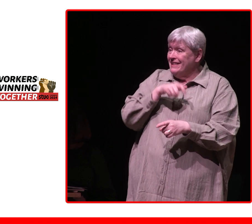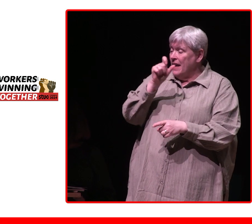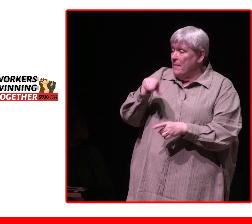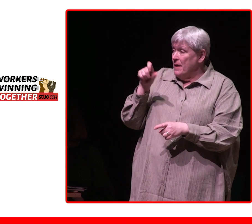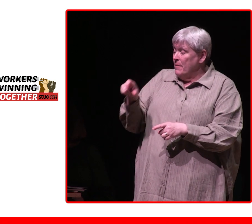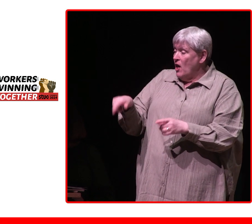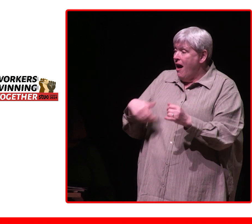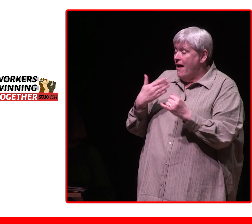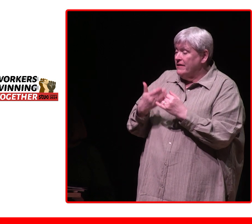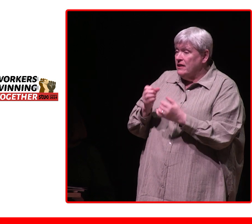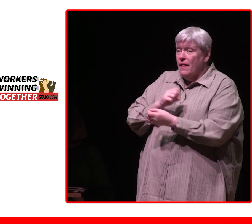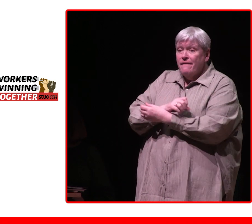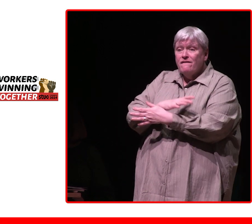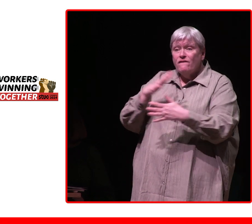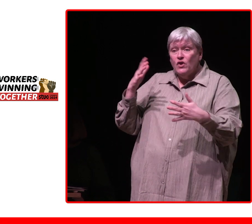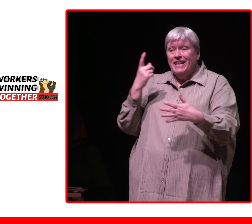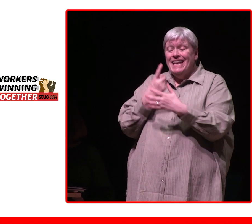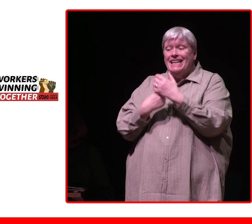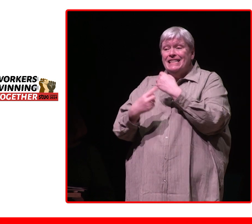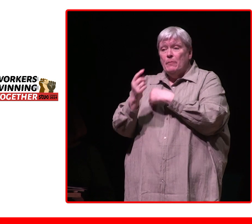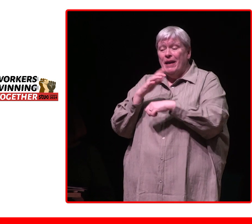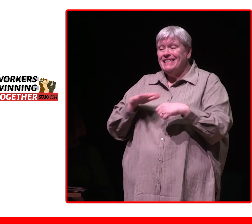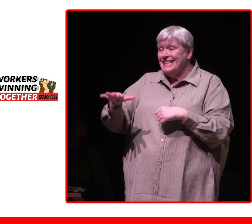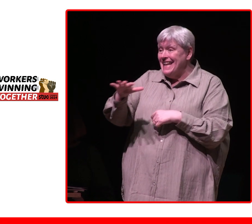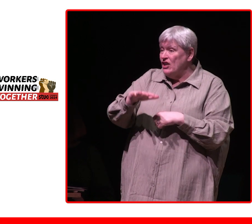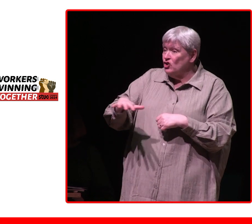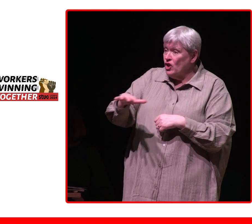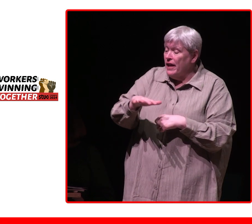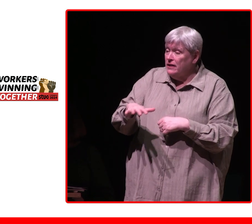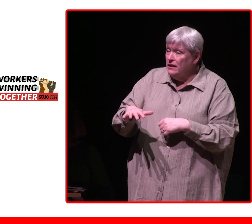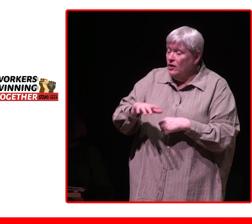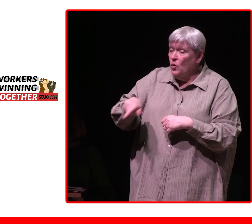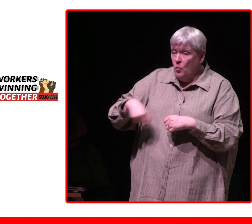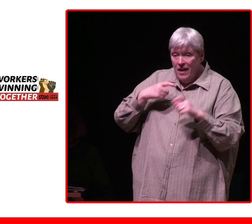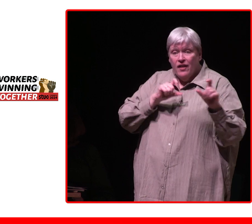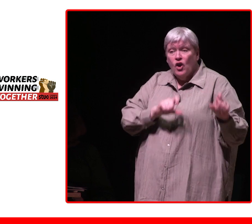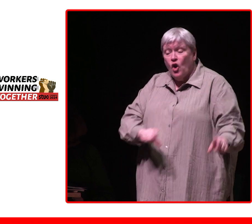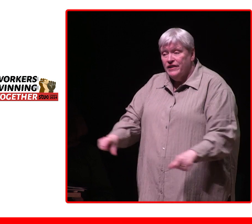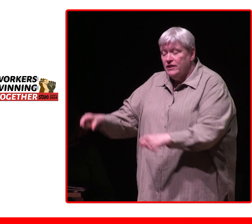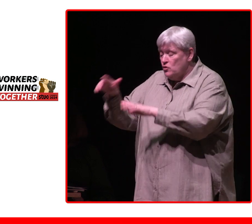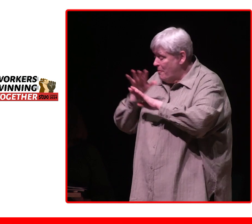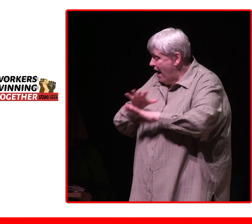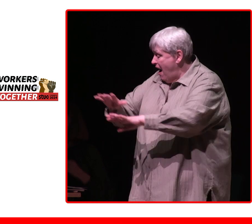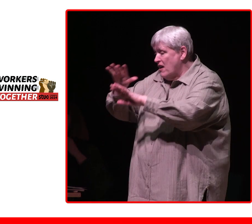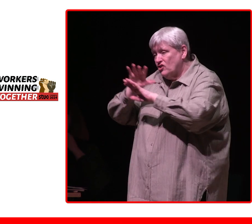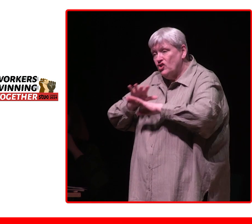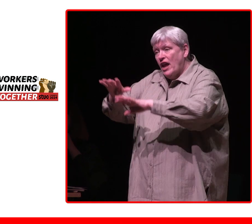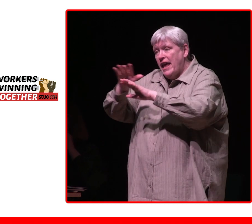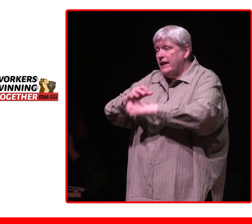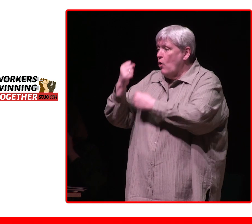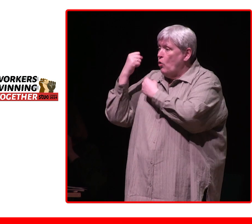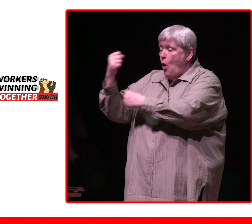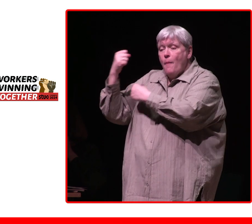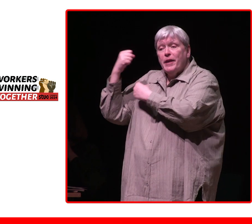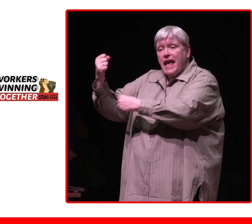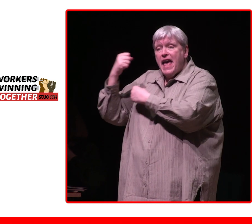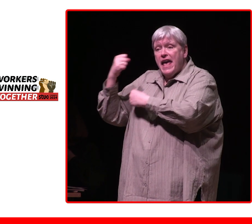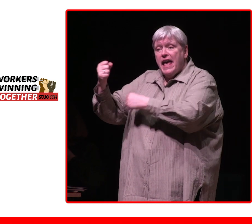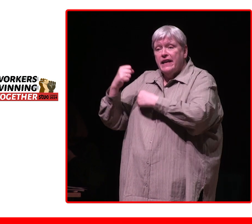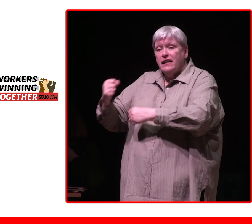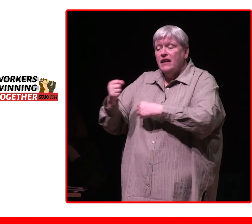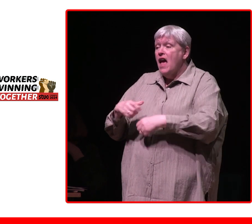until there is a free and independent nation of Palestine, we will continue marching, we will continue lobbying, and we will